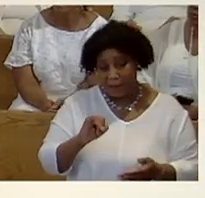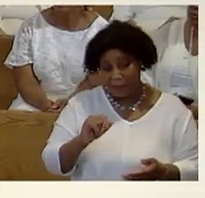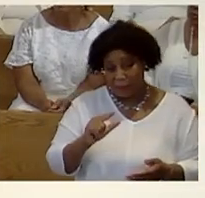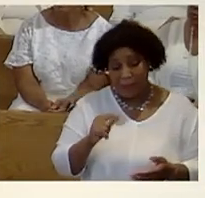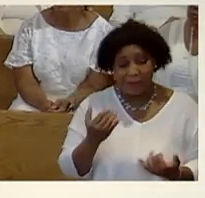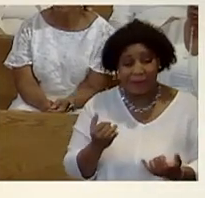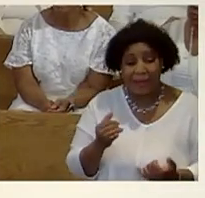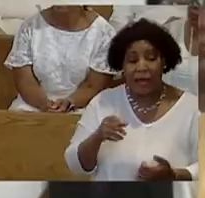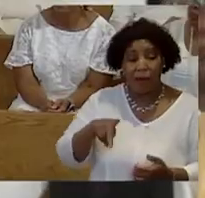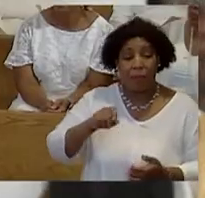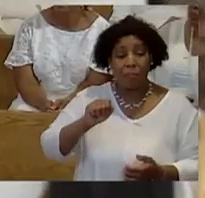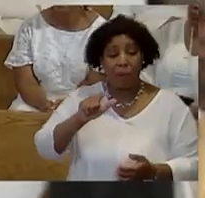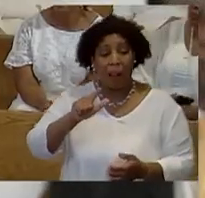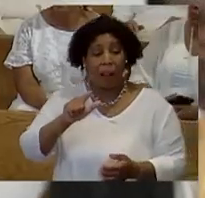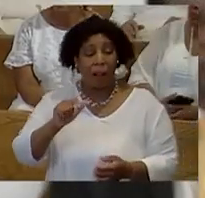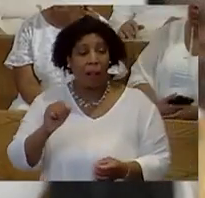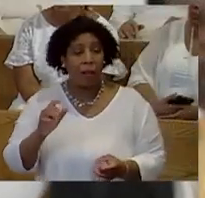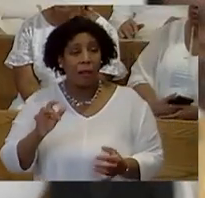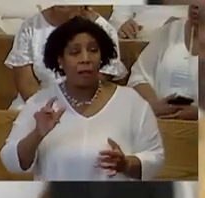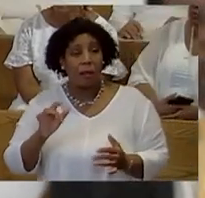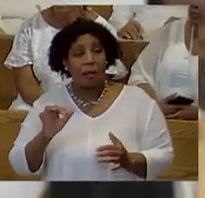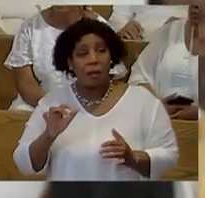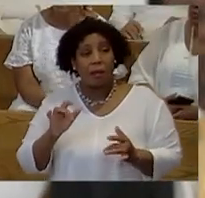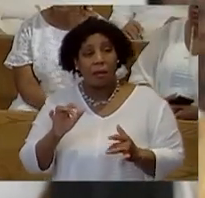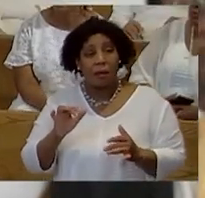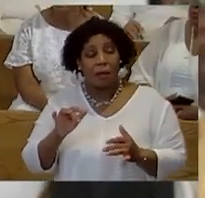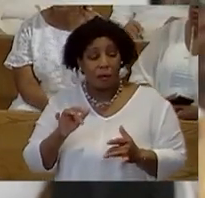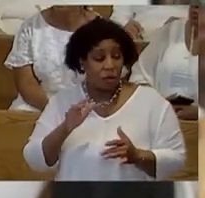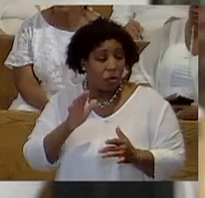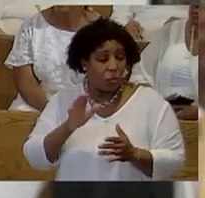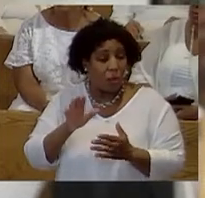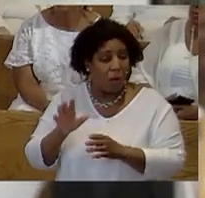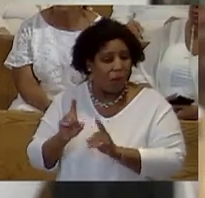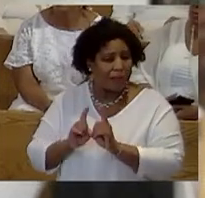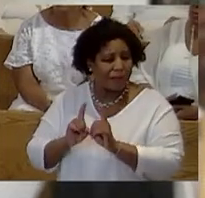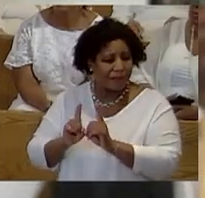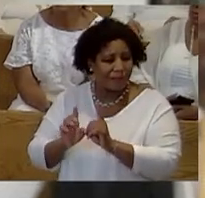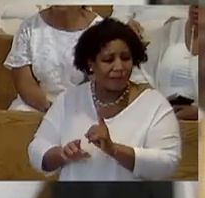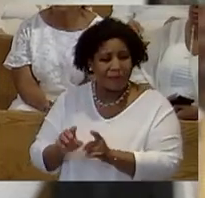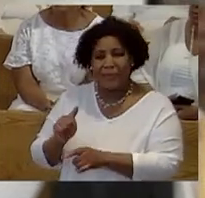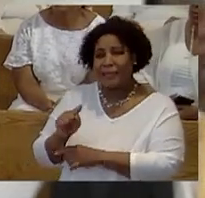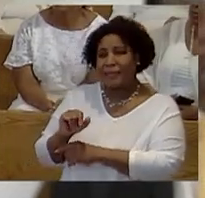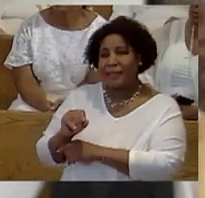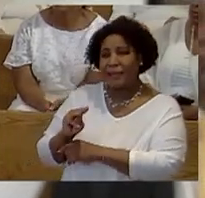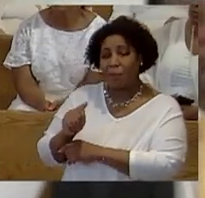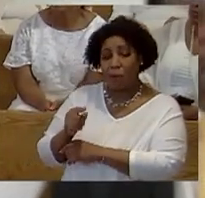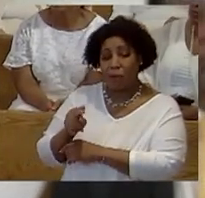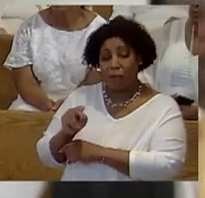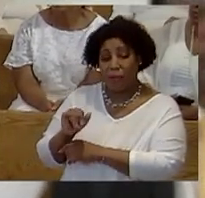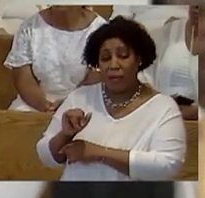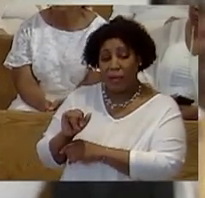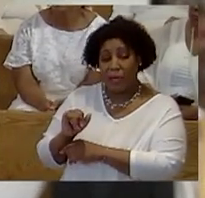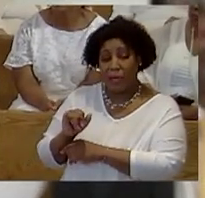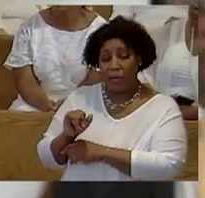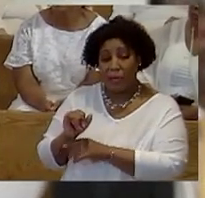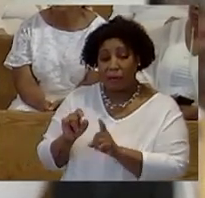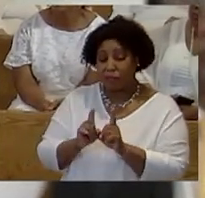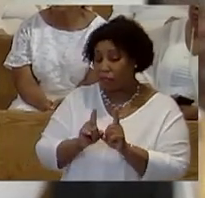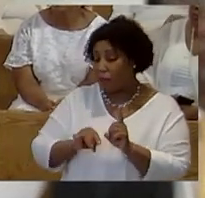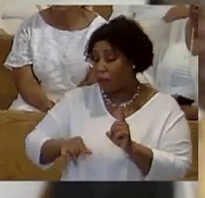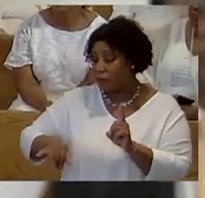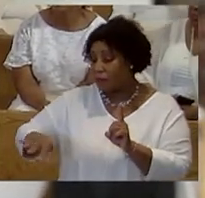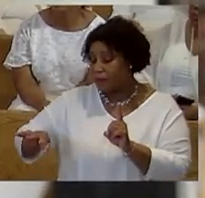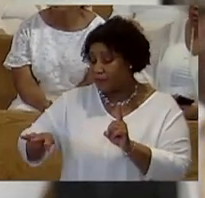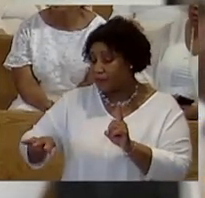is sending his little protege by the name of Timothy, and he's sending him back to